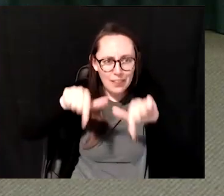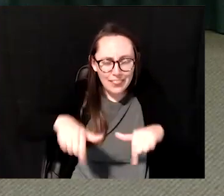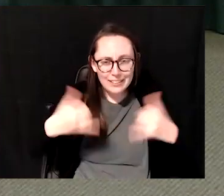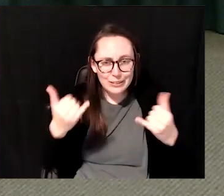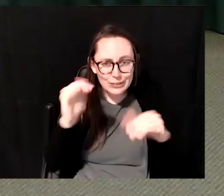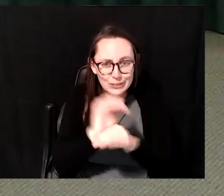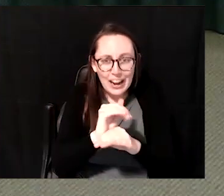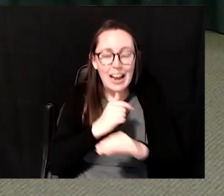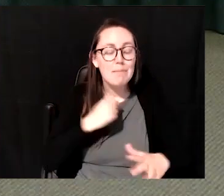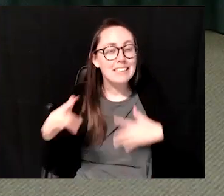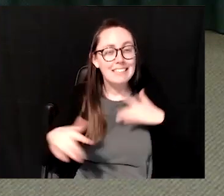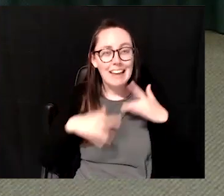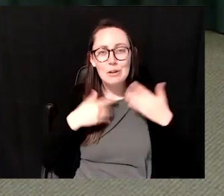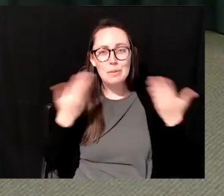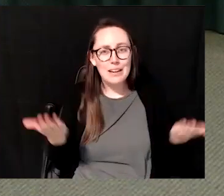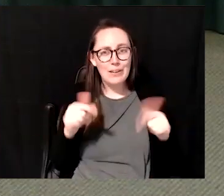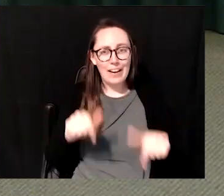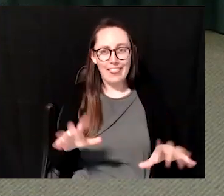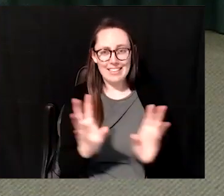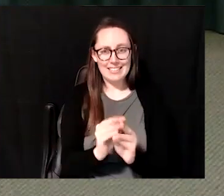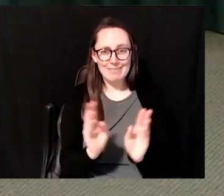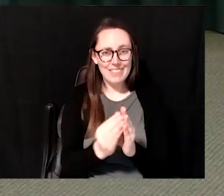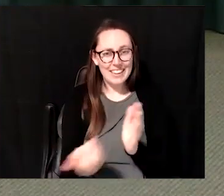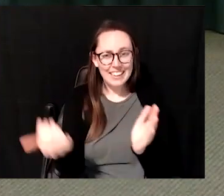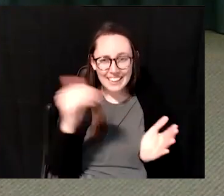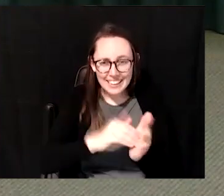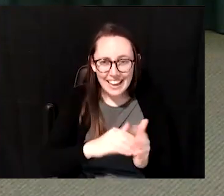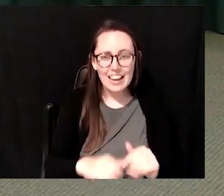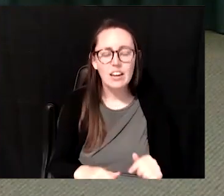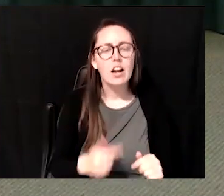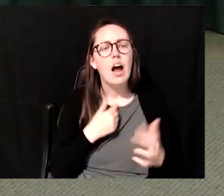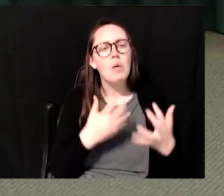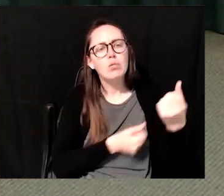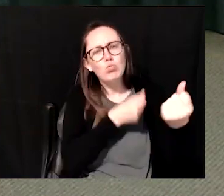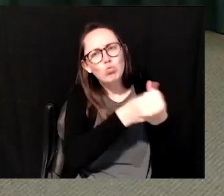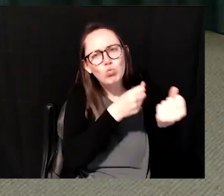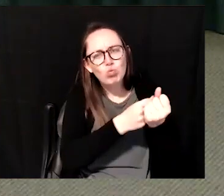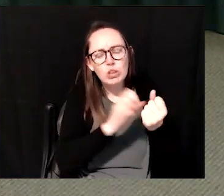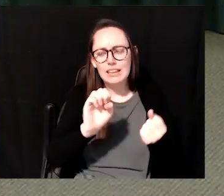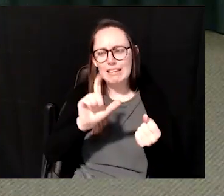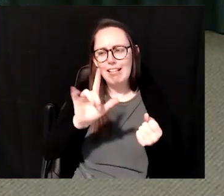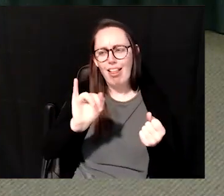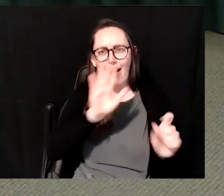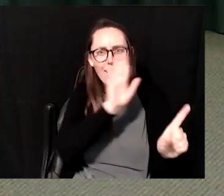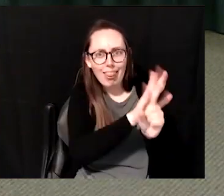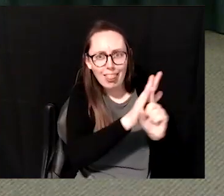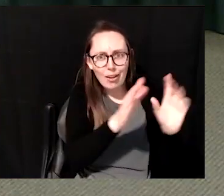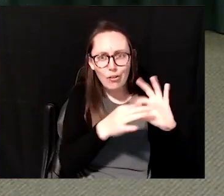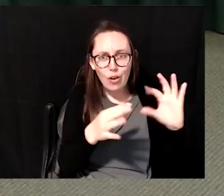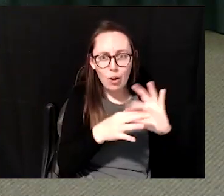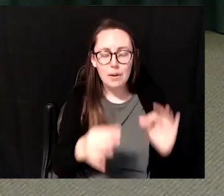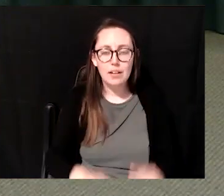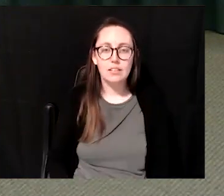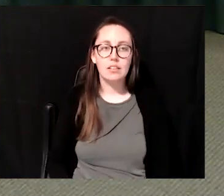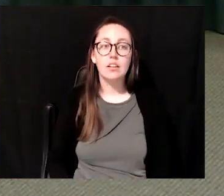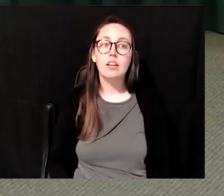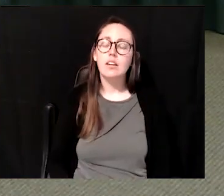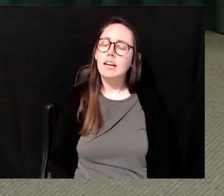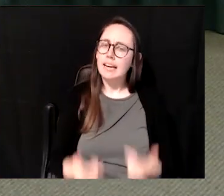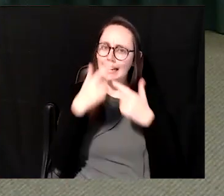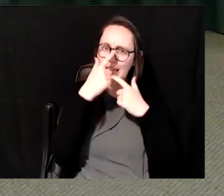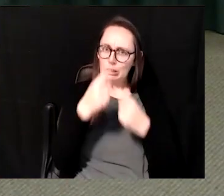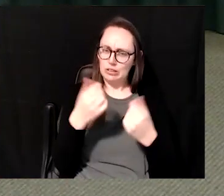while um I'm just kind of bolstering something that um Eli said too because it's interesting to me tonight that the conversation seems to be going toward